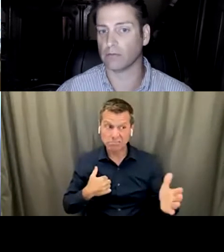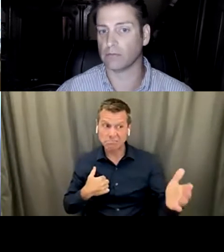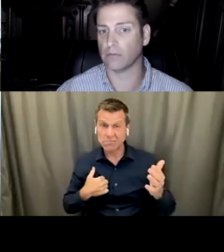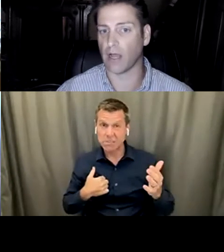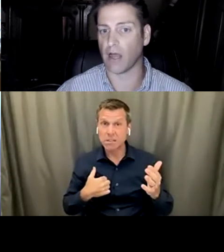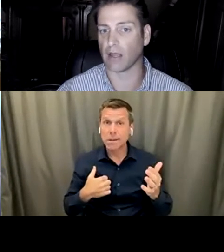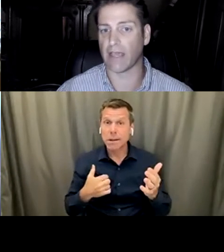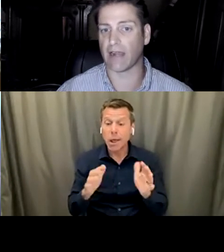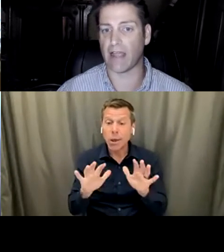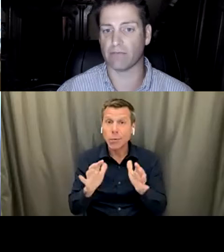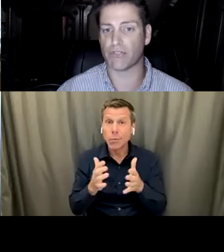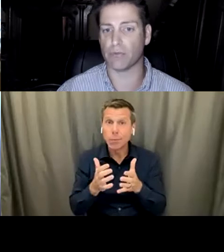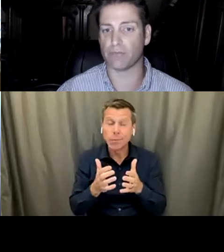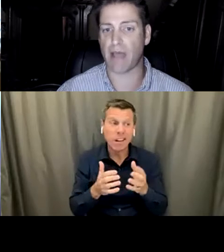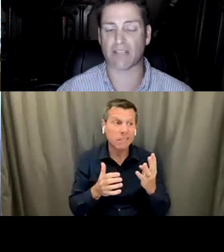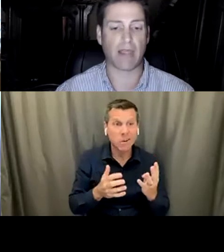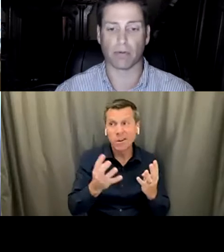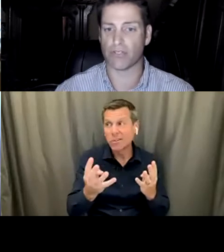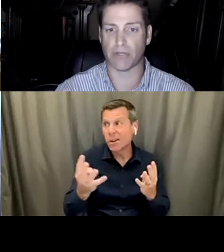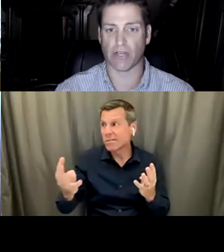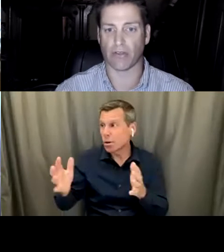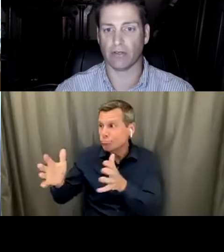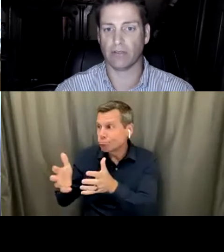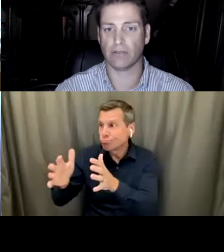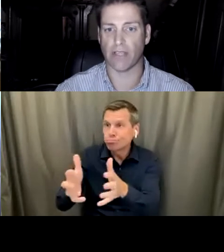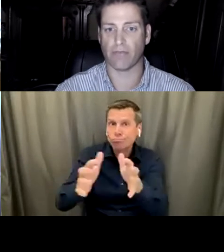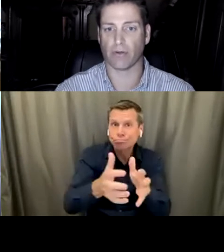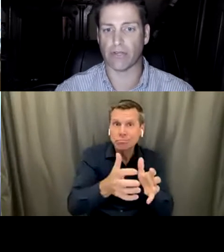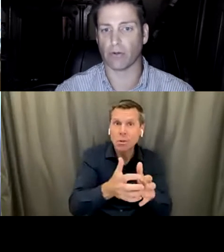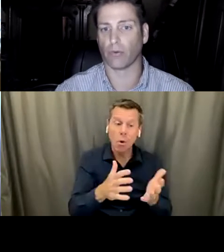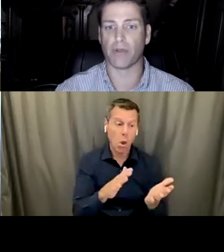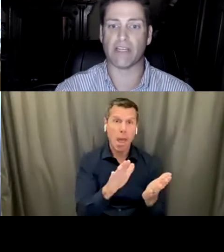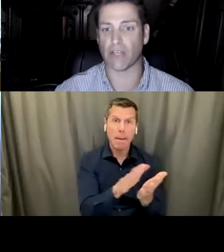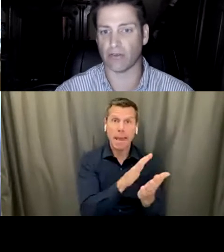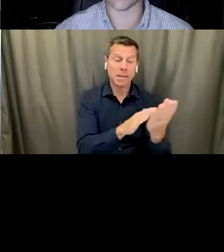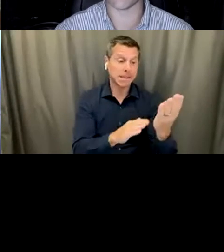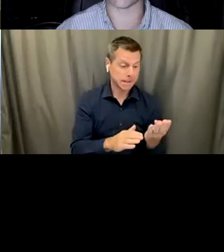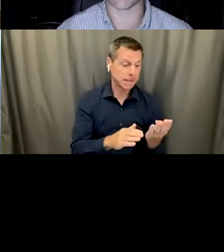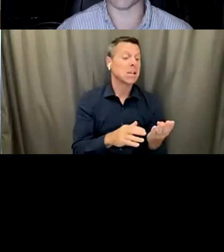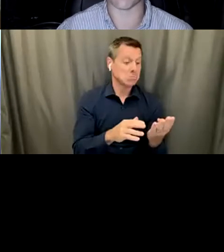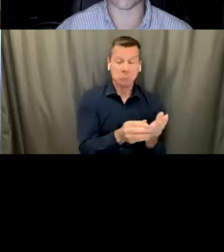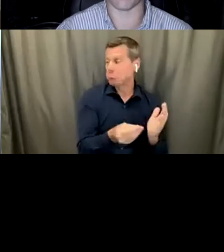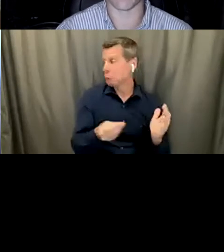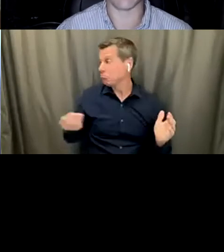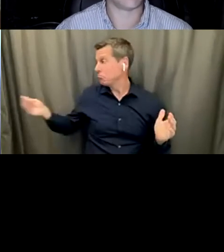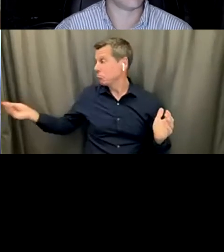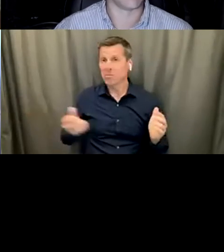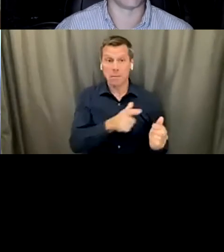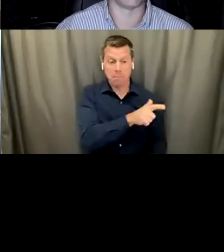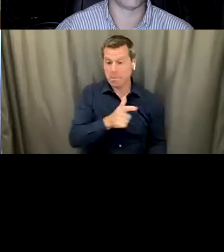work? Can I have students pass papers to each other if they're going to read each other's assignments or